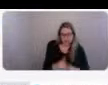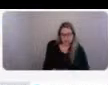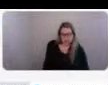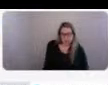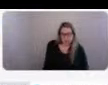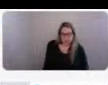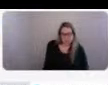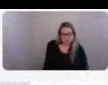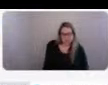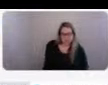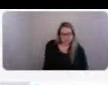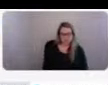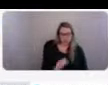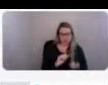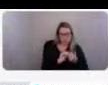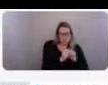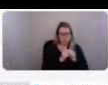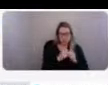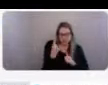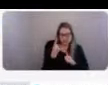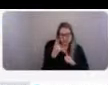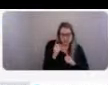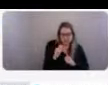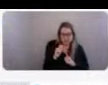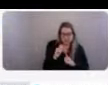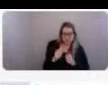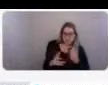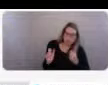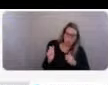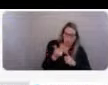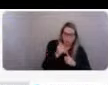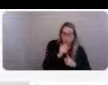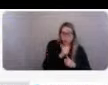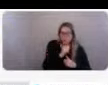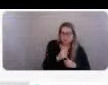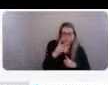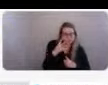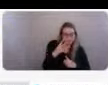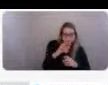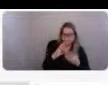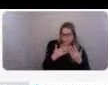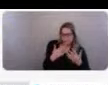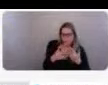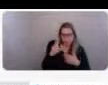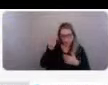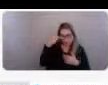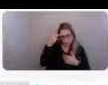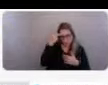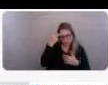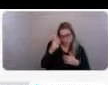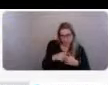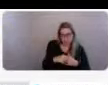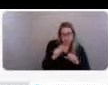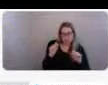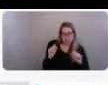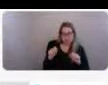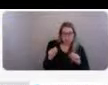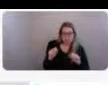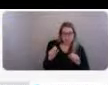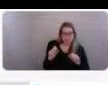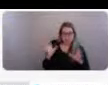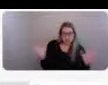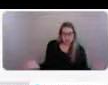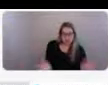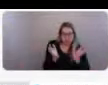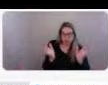a competition is something that all arizonans regardless of party value because it encourages